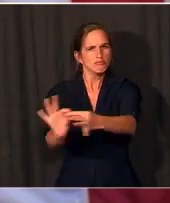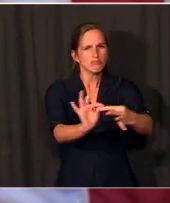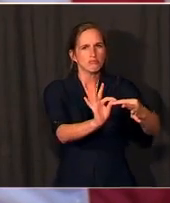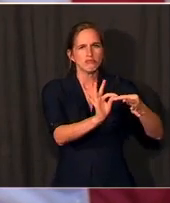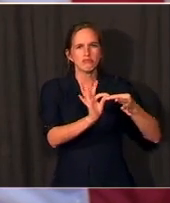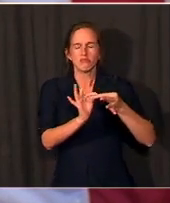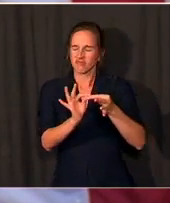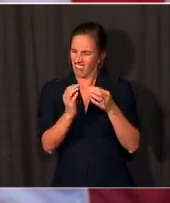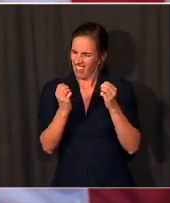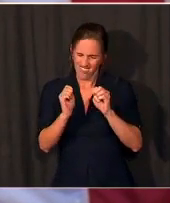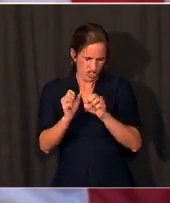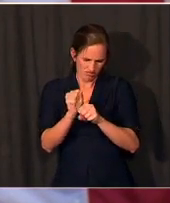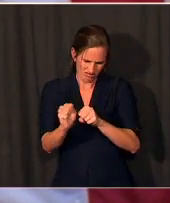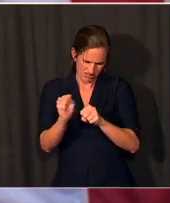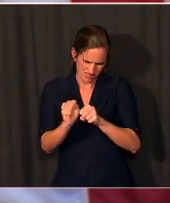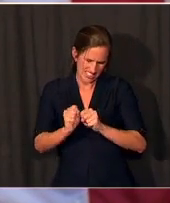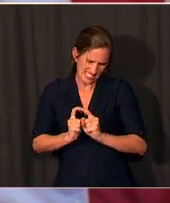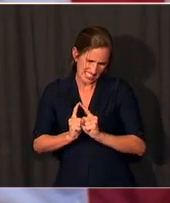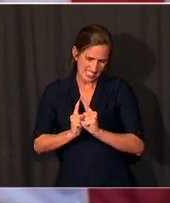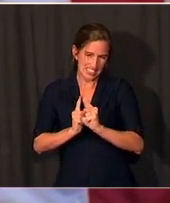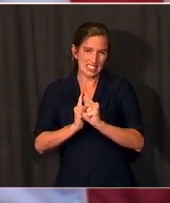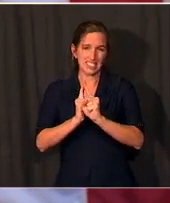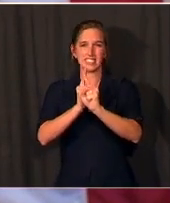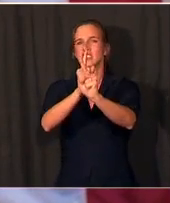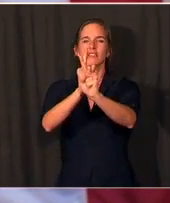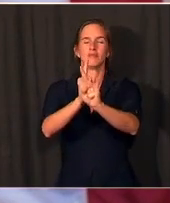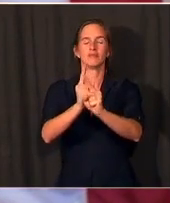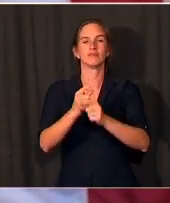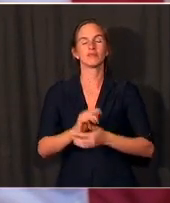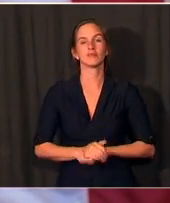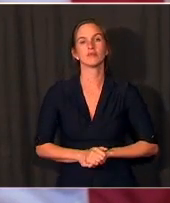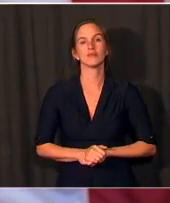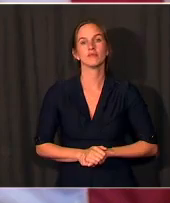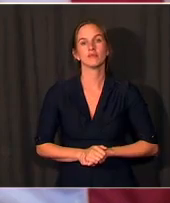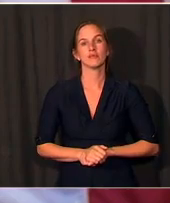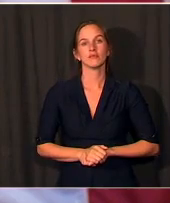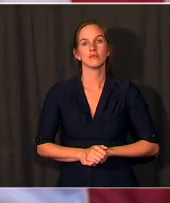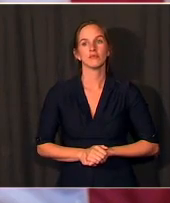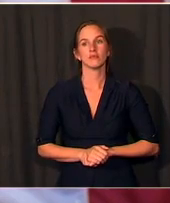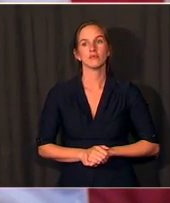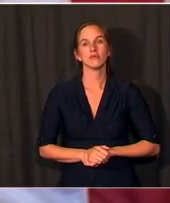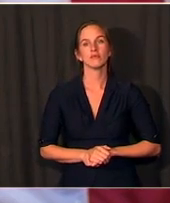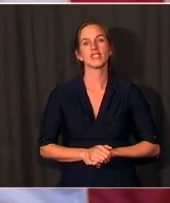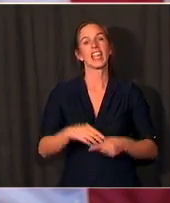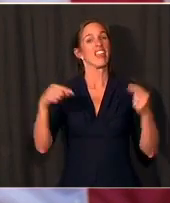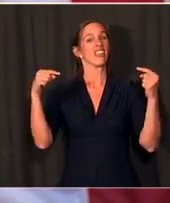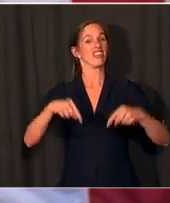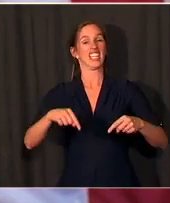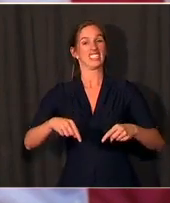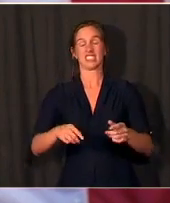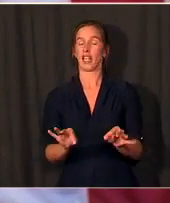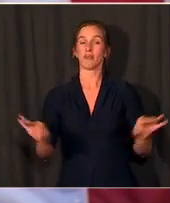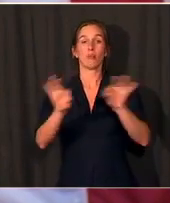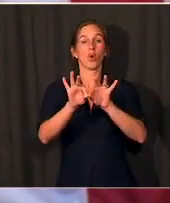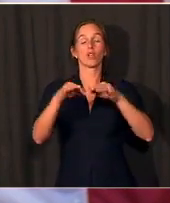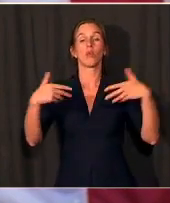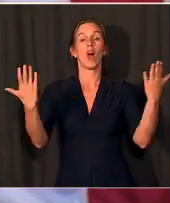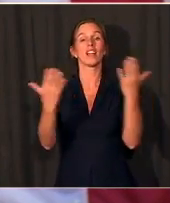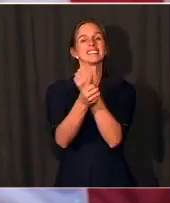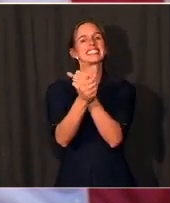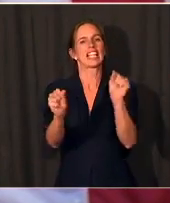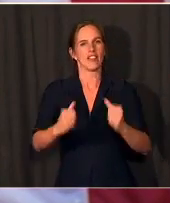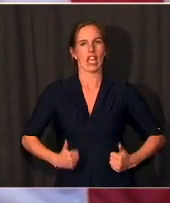this effort that everybody is leading towards. I will end where I started. This is about saving